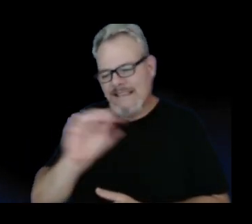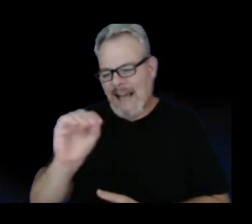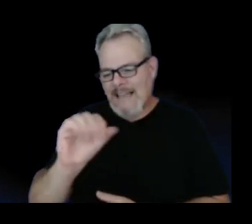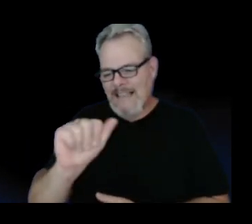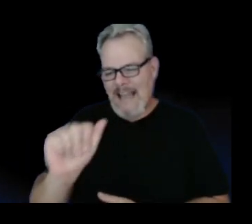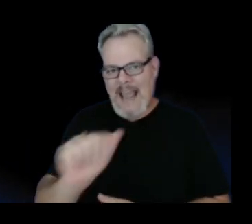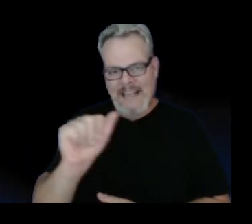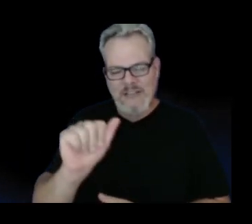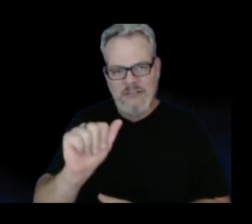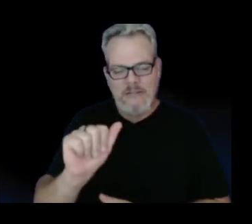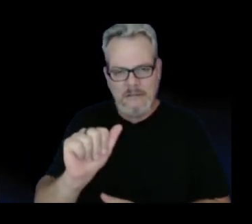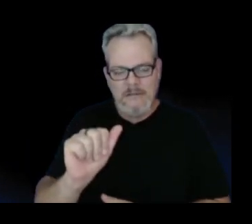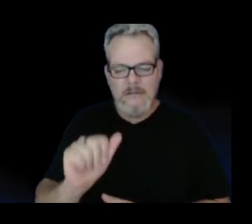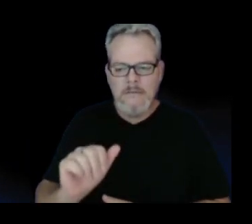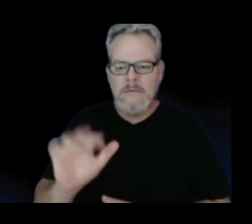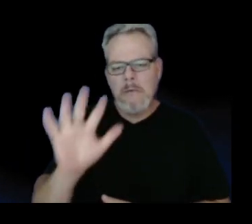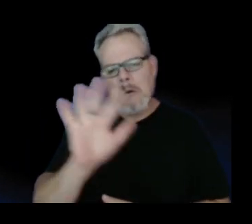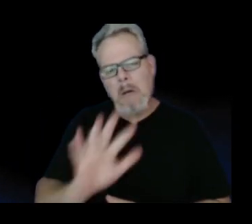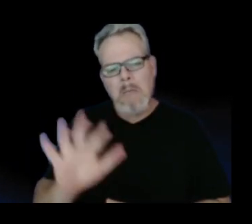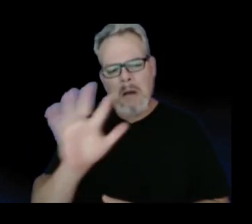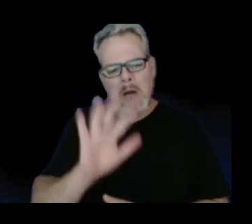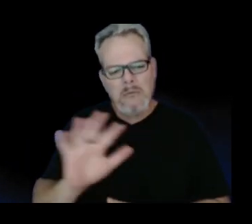meters, 100,000